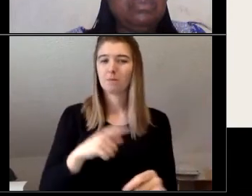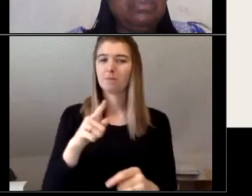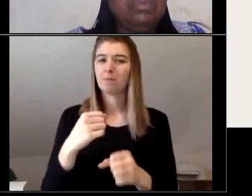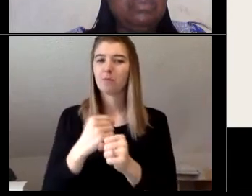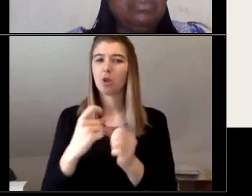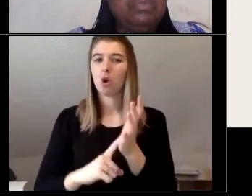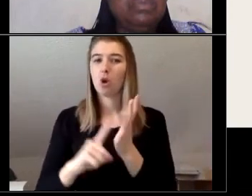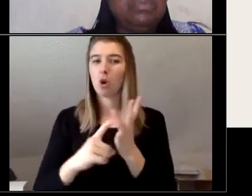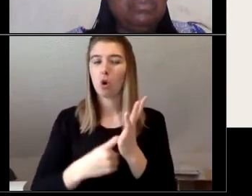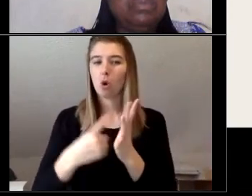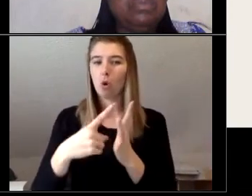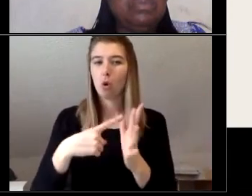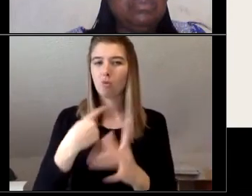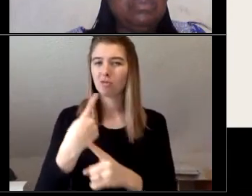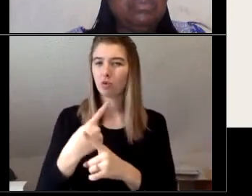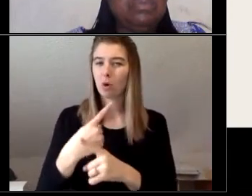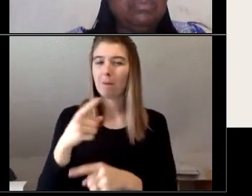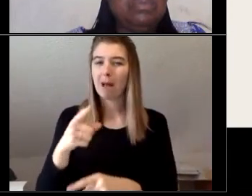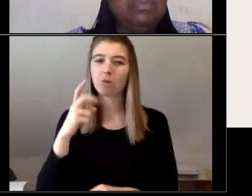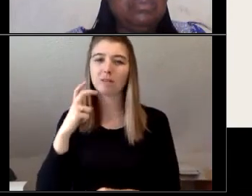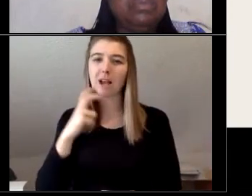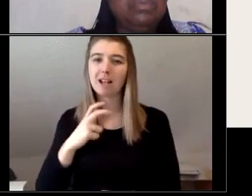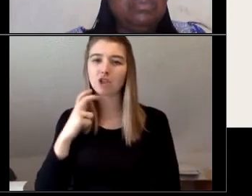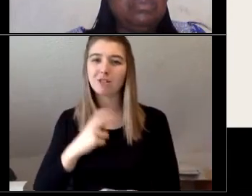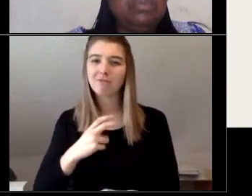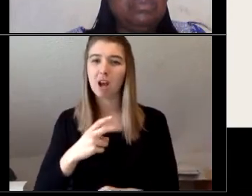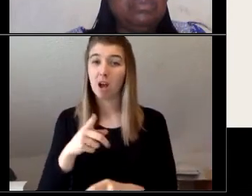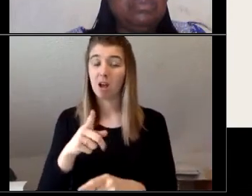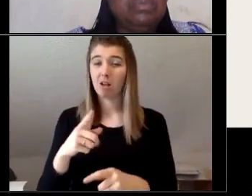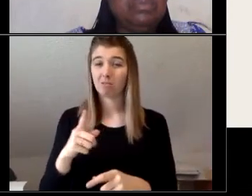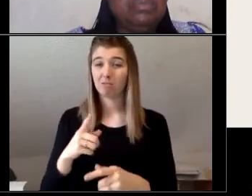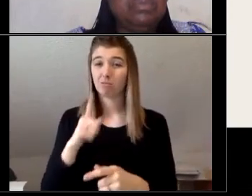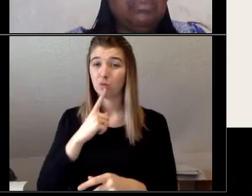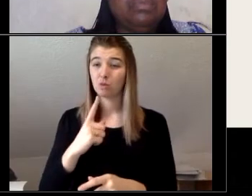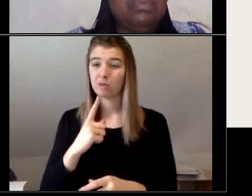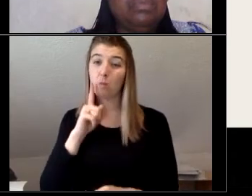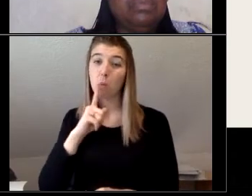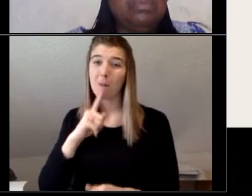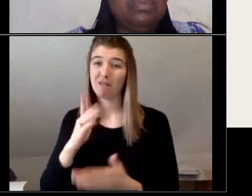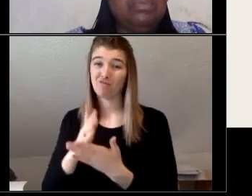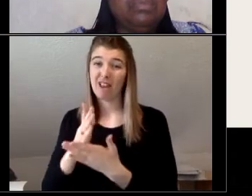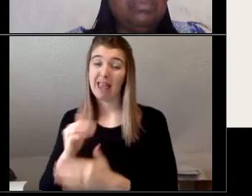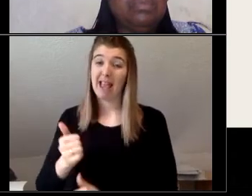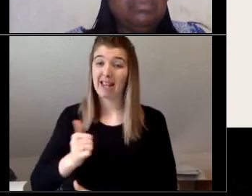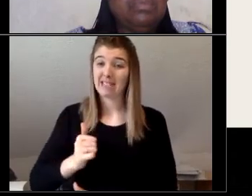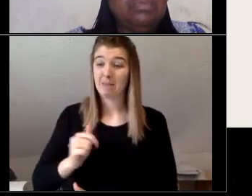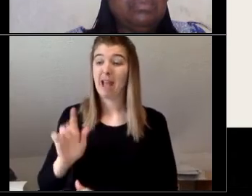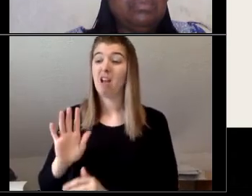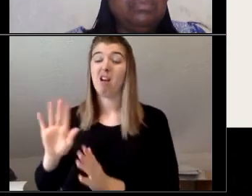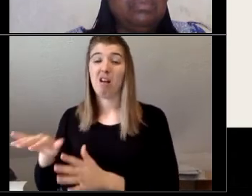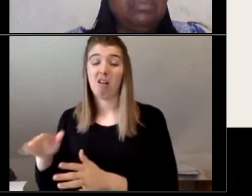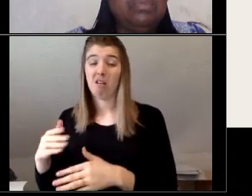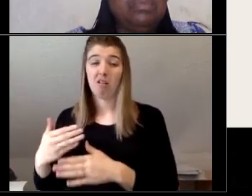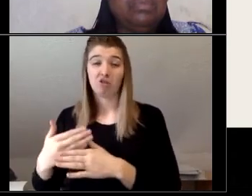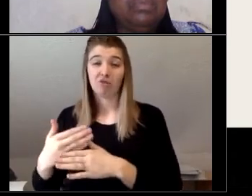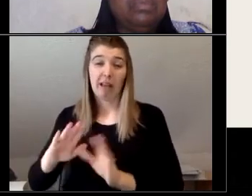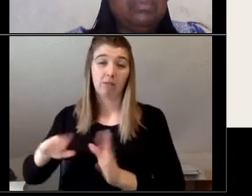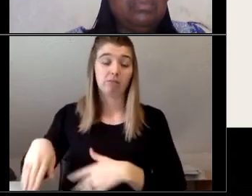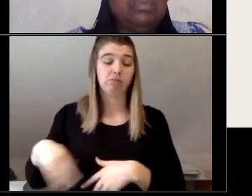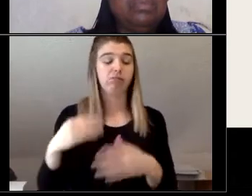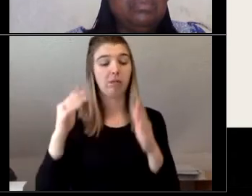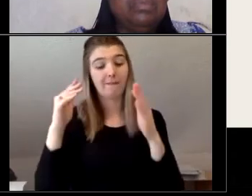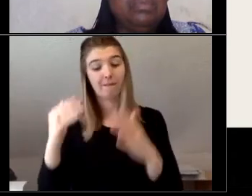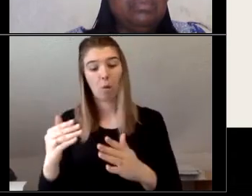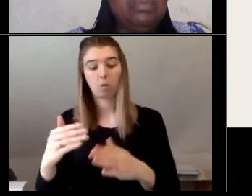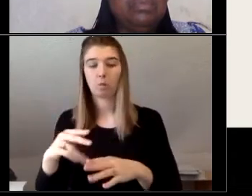almost expected to leave their career behind and get married. What do you think we can do to help women, say after they've raised a family,